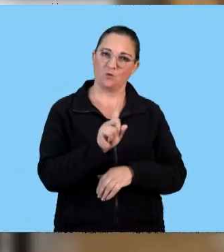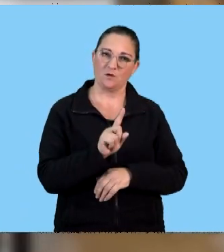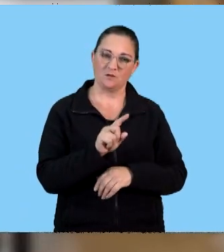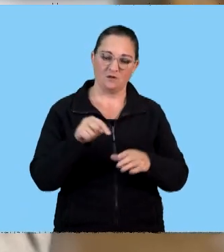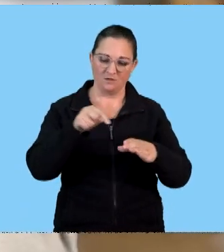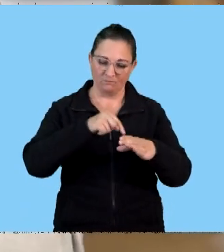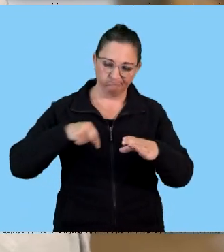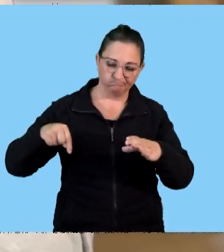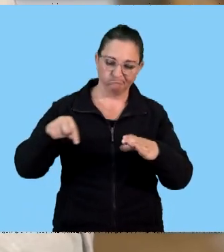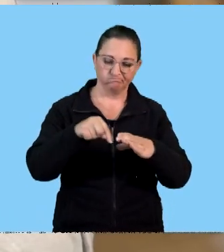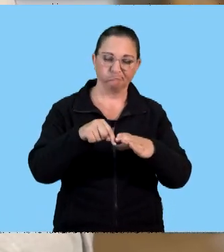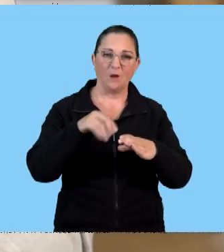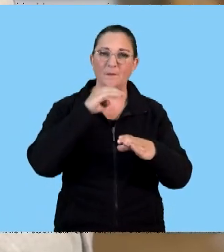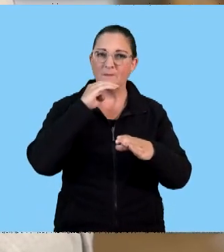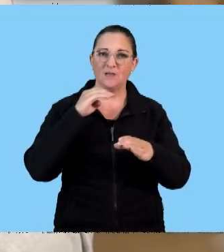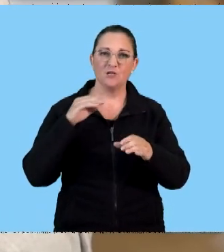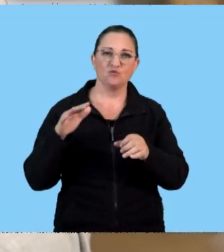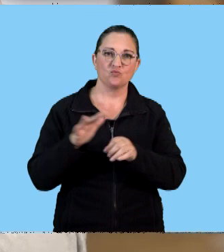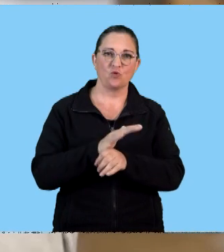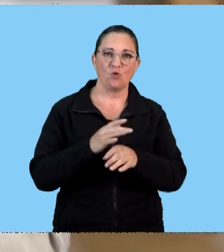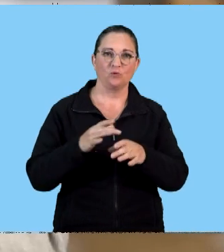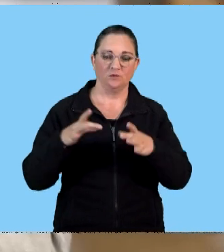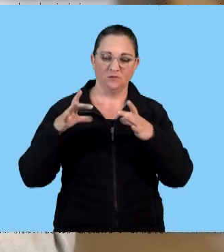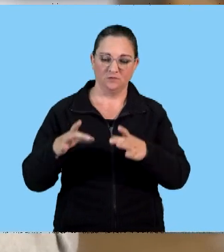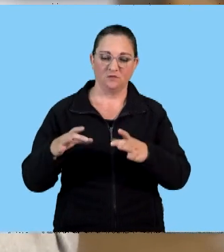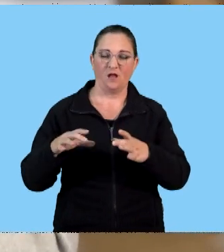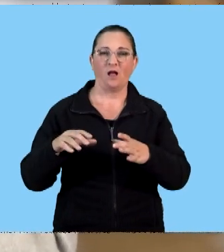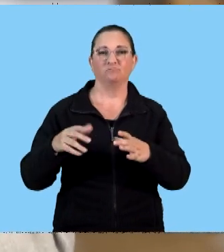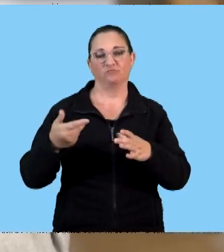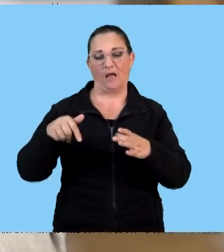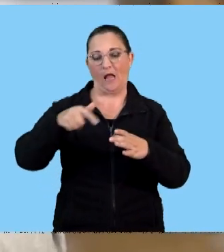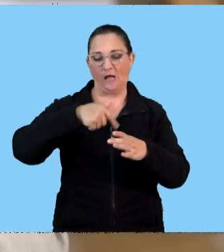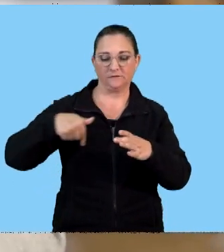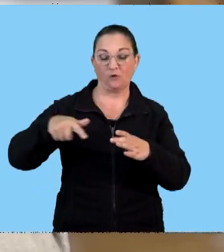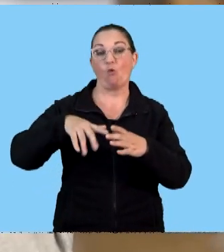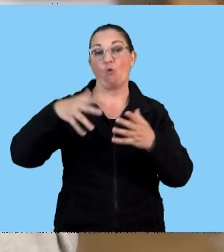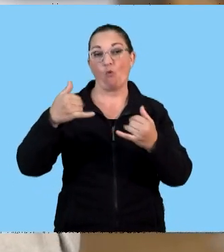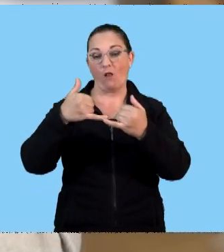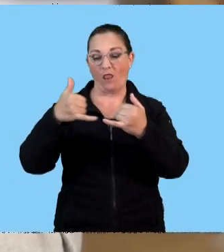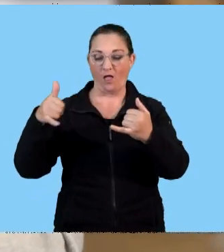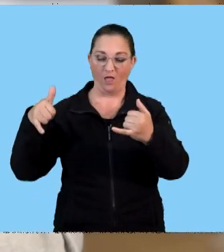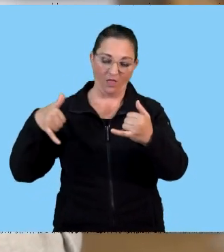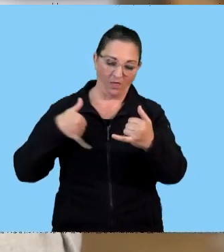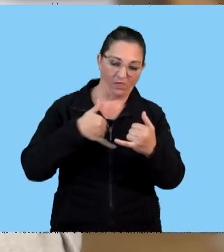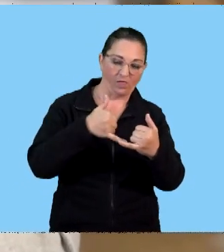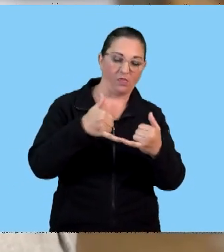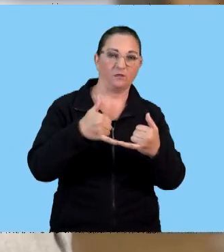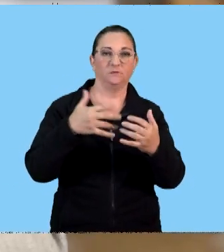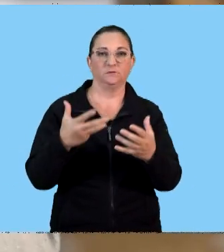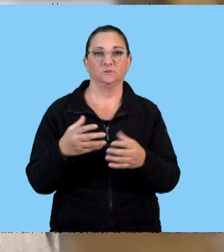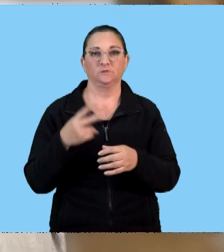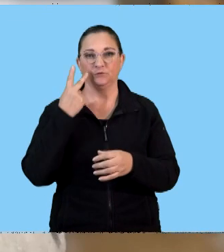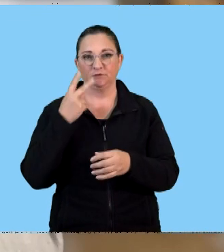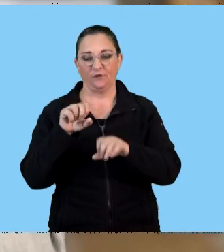that circumference is the total length, right, of the outside of a shape or the continuous line forming the boundary of a